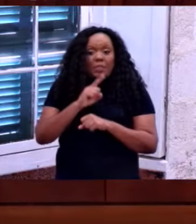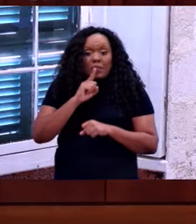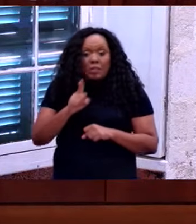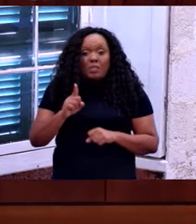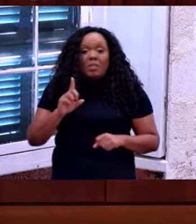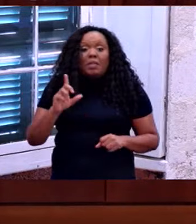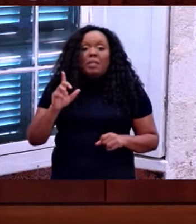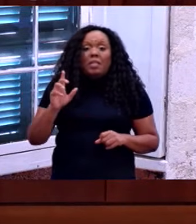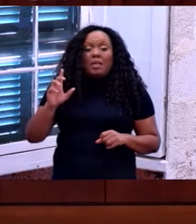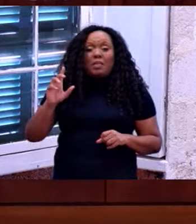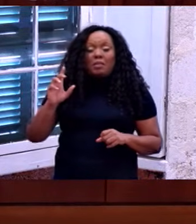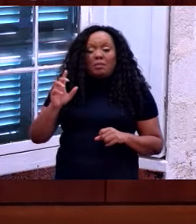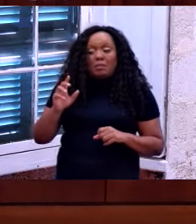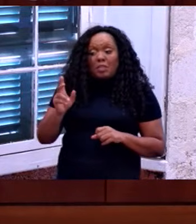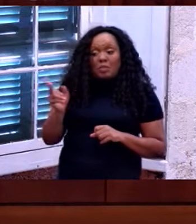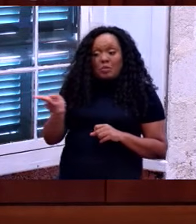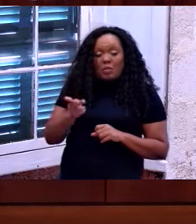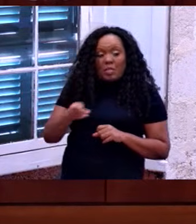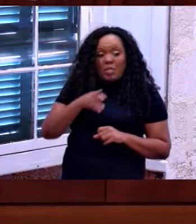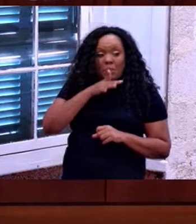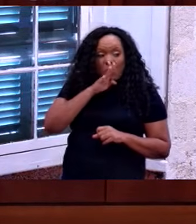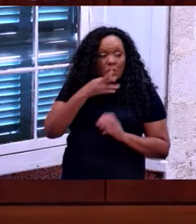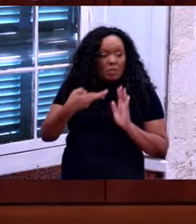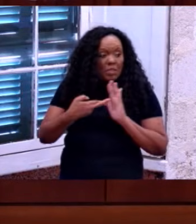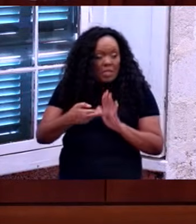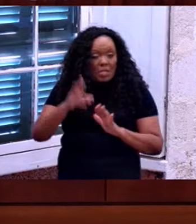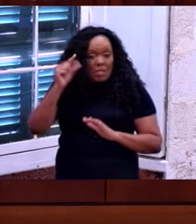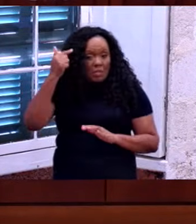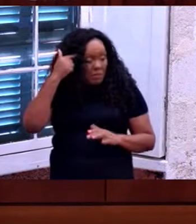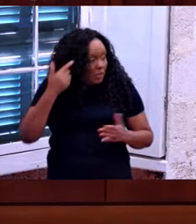side today because of, one, the minority opinion for the